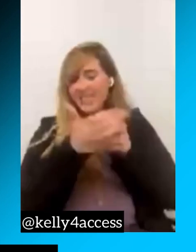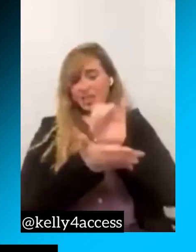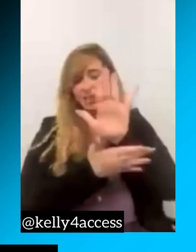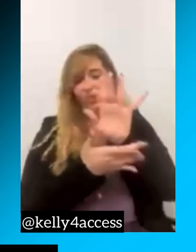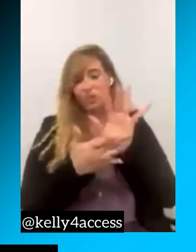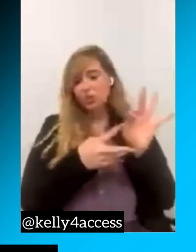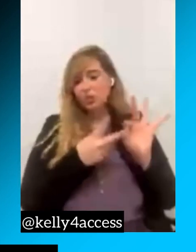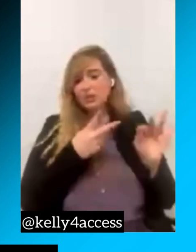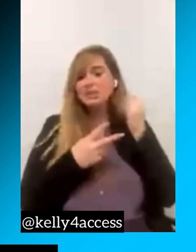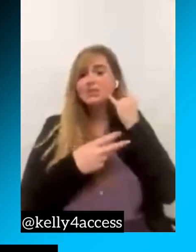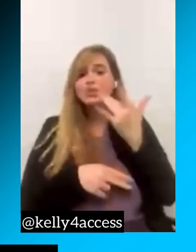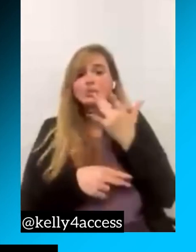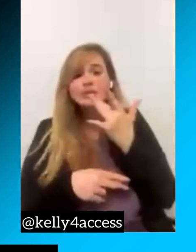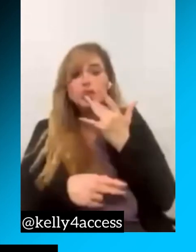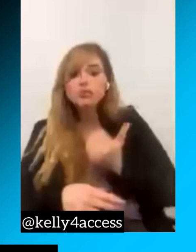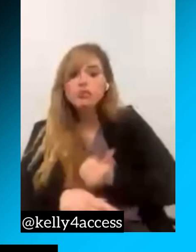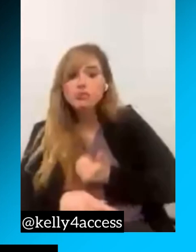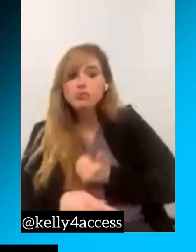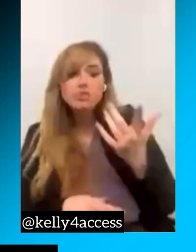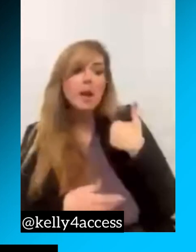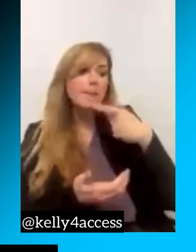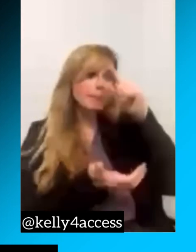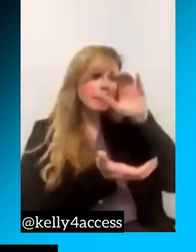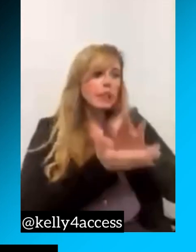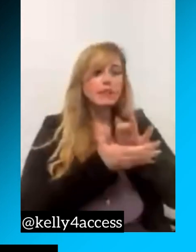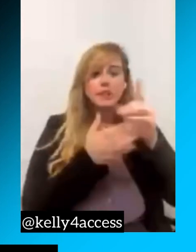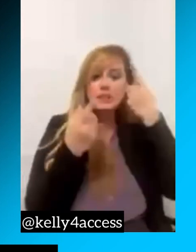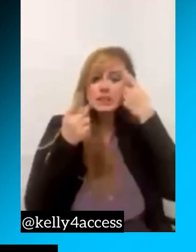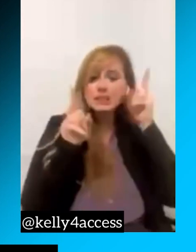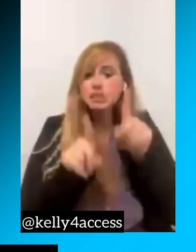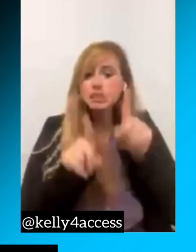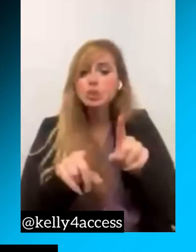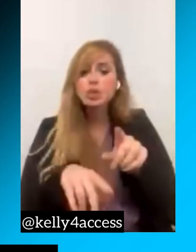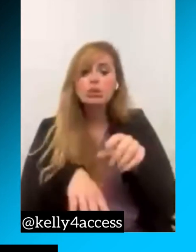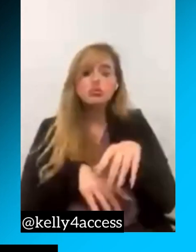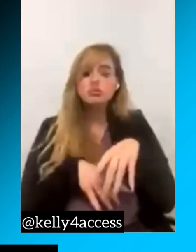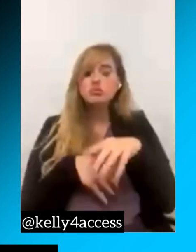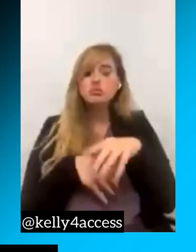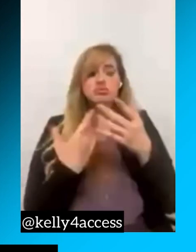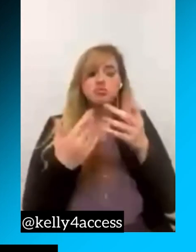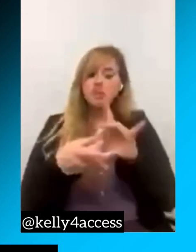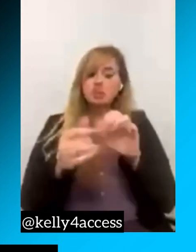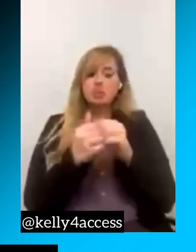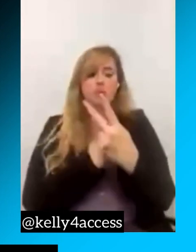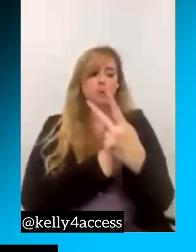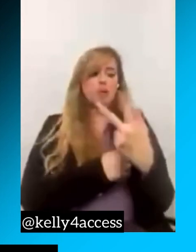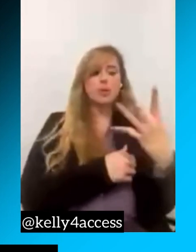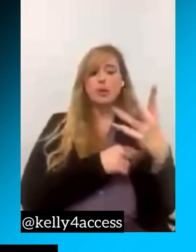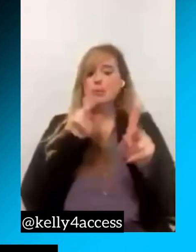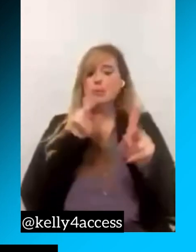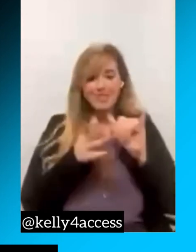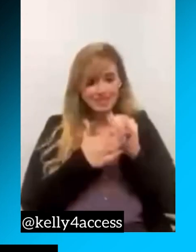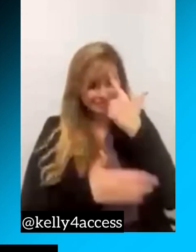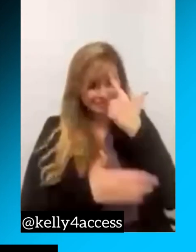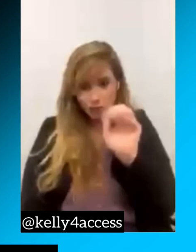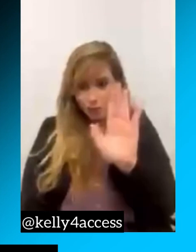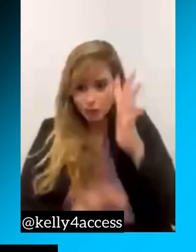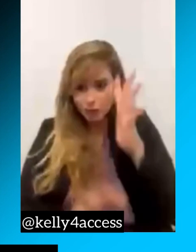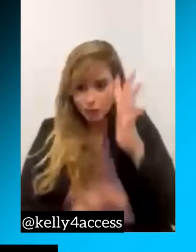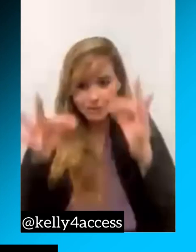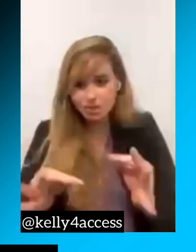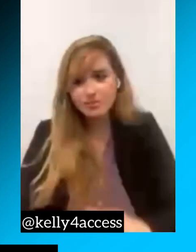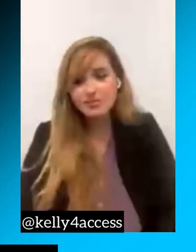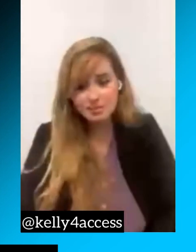that you are a believer of consensual non-monogamy, you have a right to decide whether or not you're going to talk about